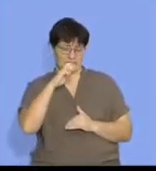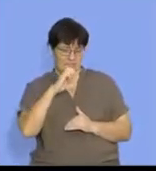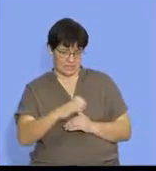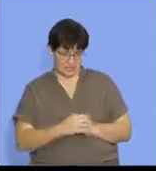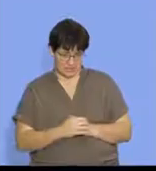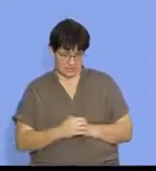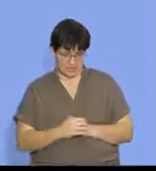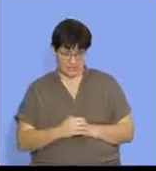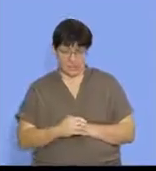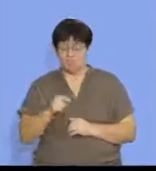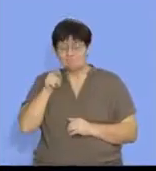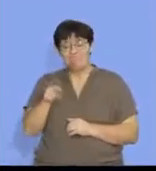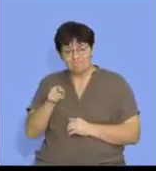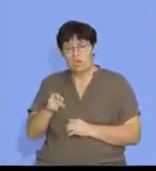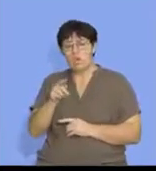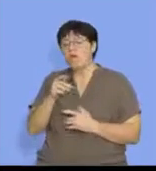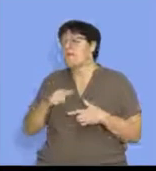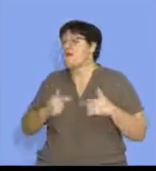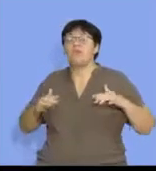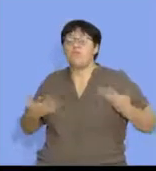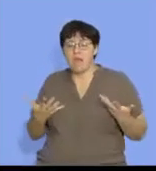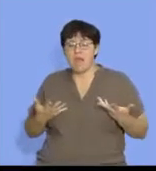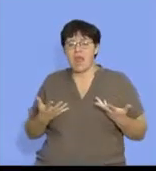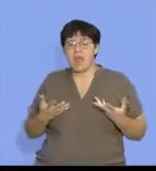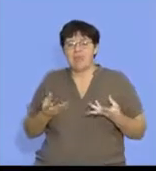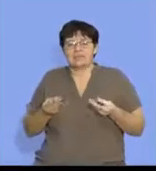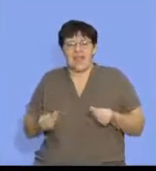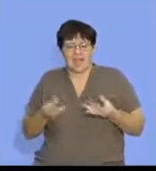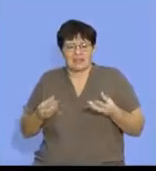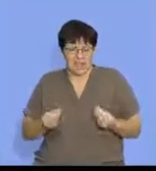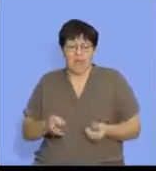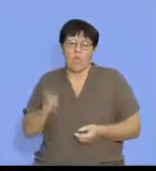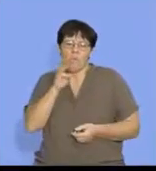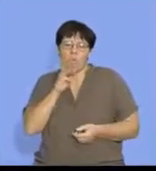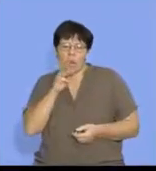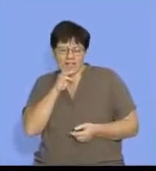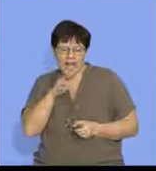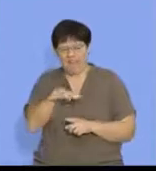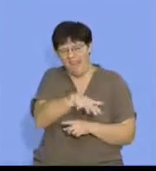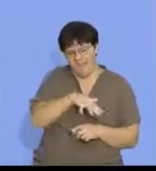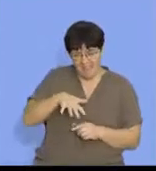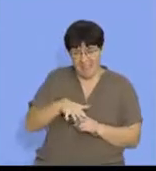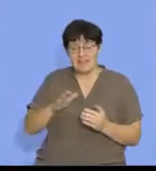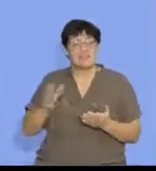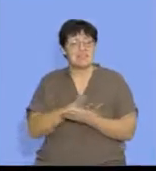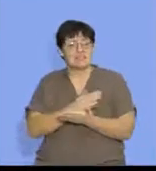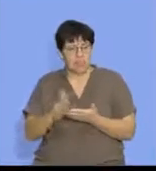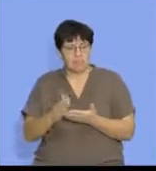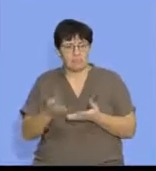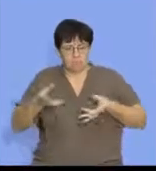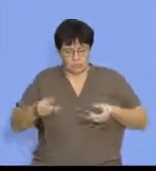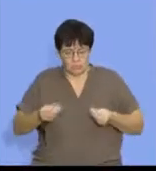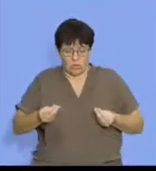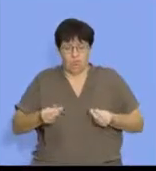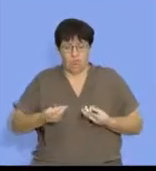the protists live in a moist environment. Generally, they live in an aquatic water. Some can even live in really moist